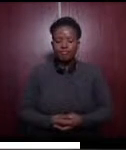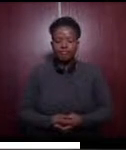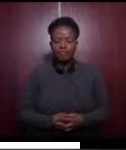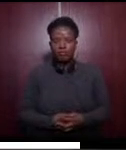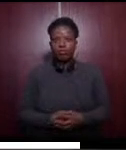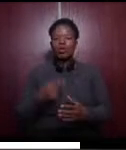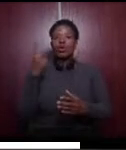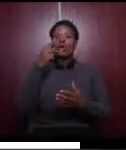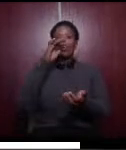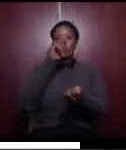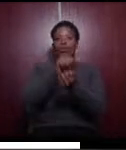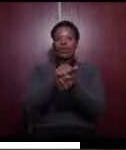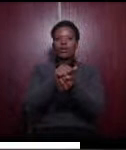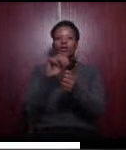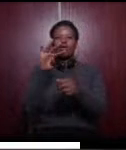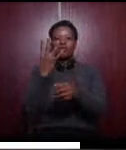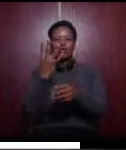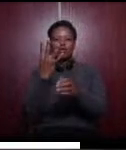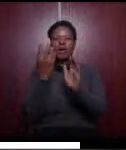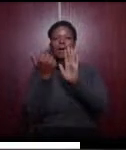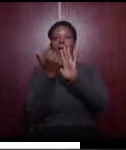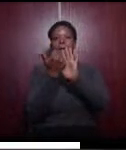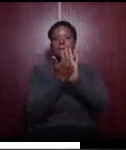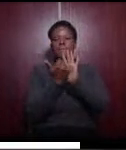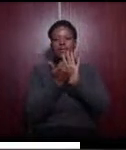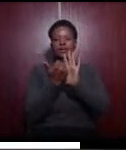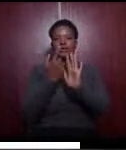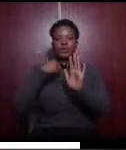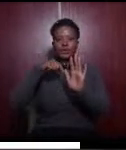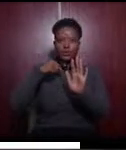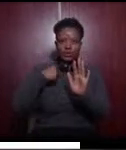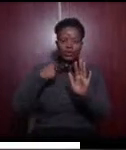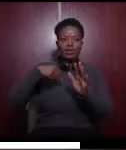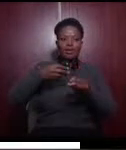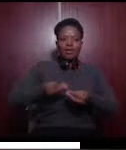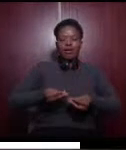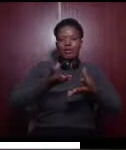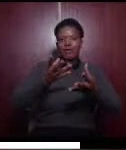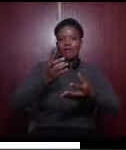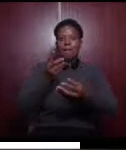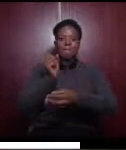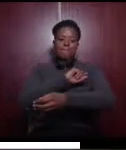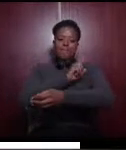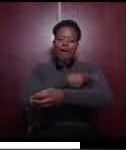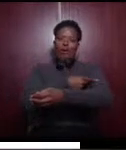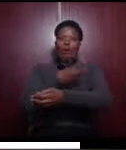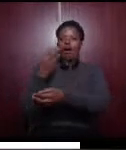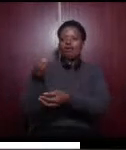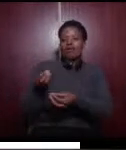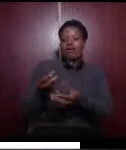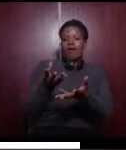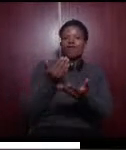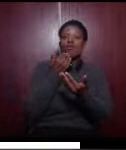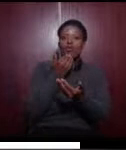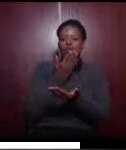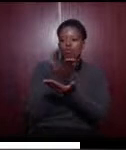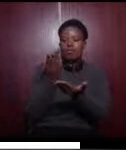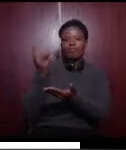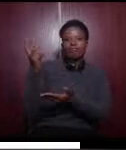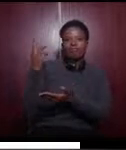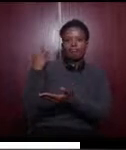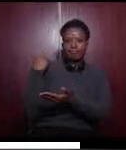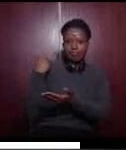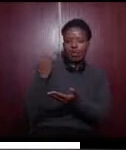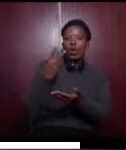And clause 4 of the bill seeks to amend the principle in order to give power to the minister to give guidelines to